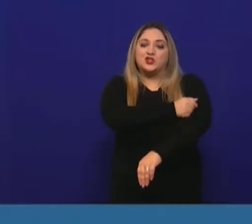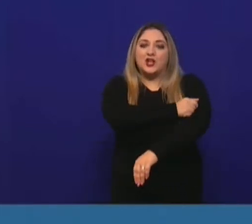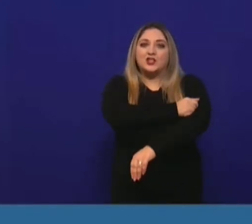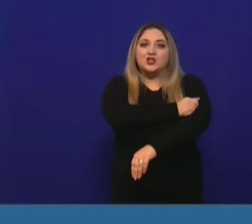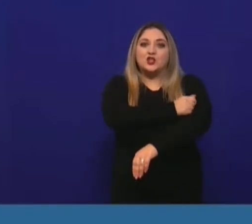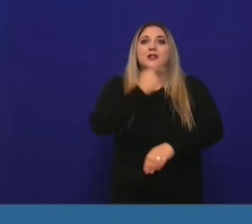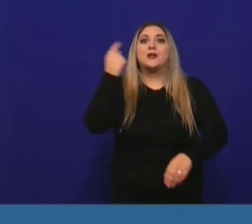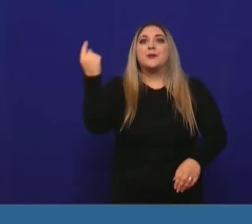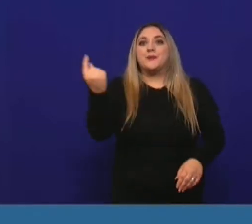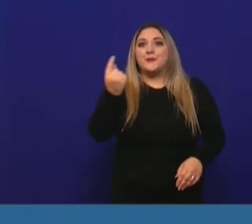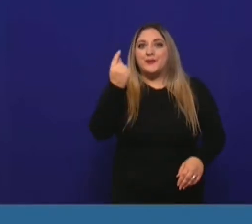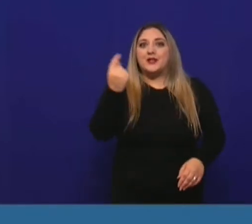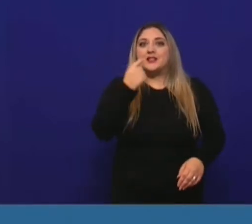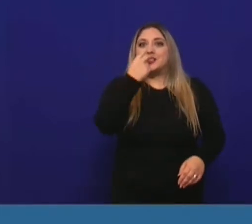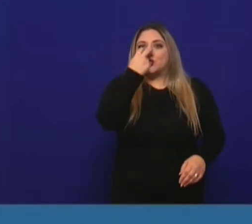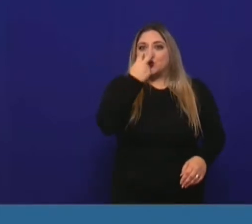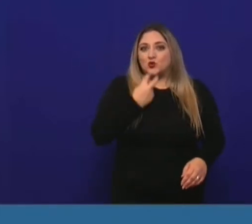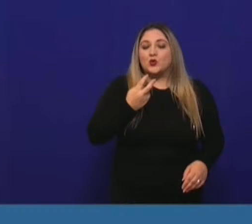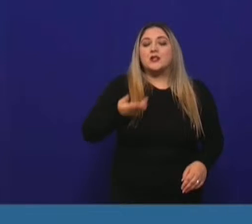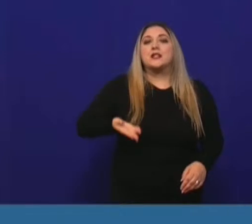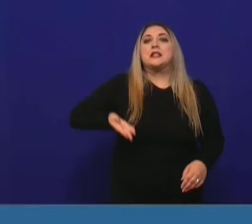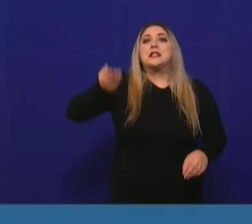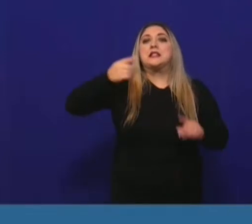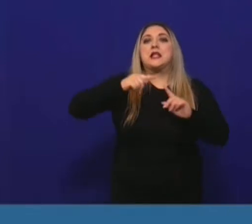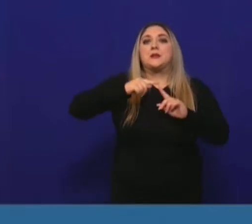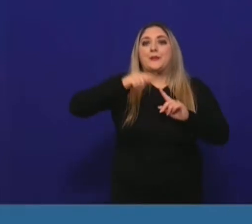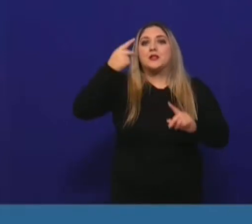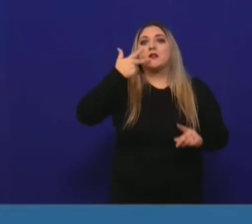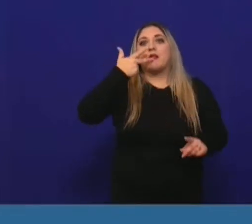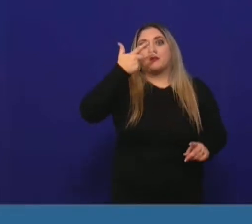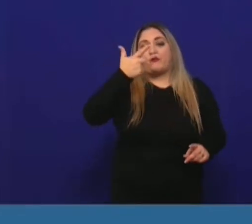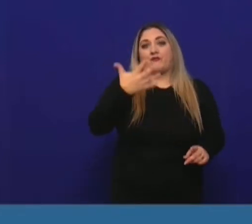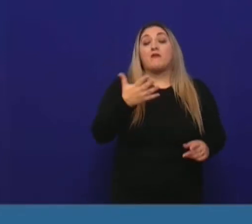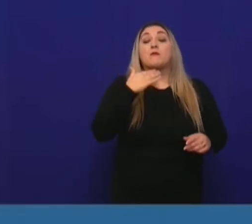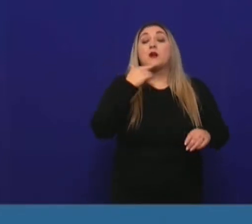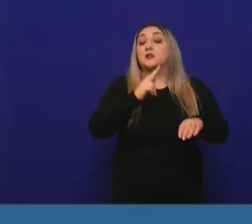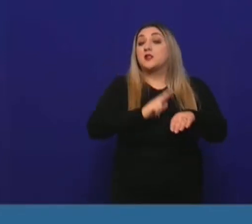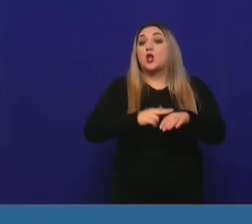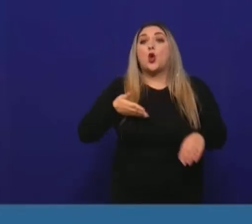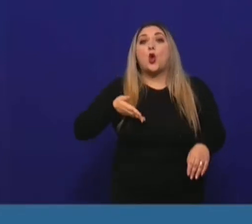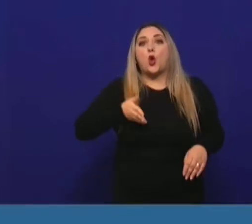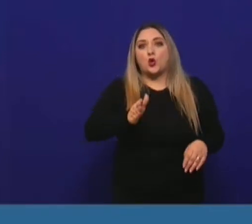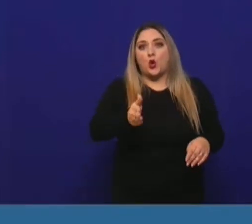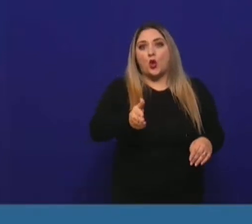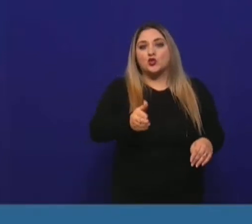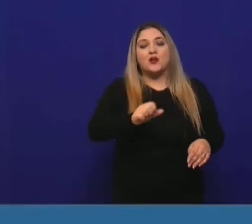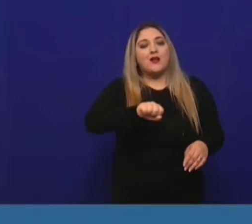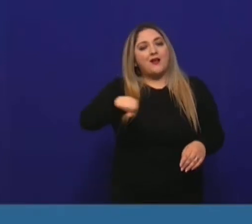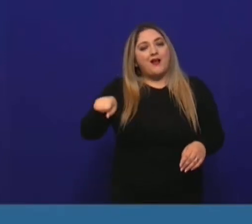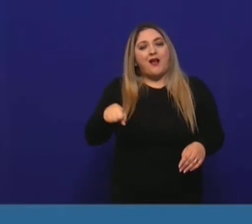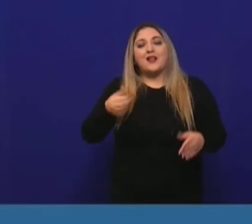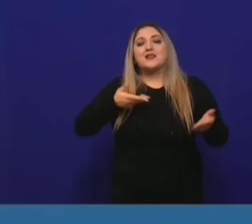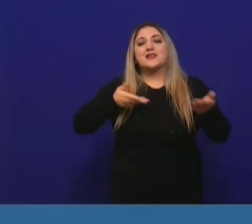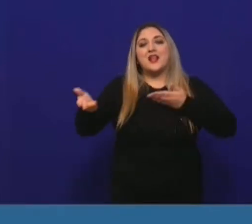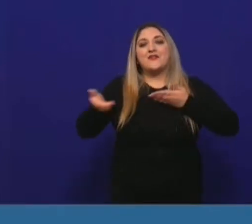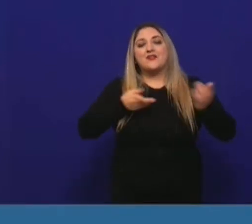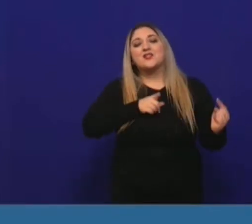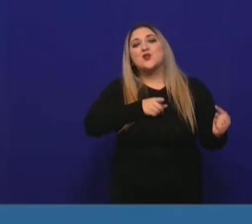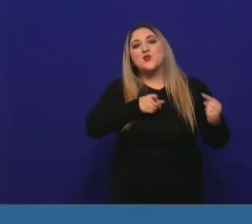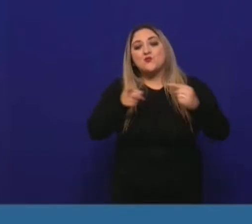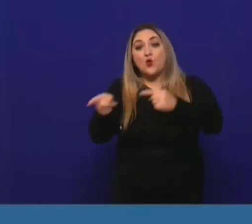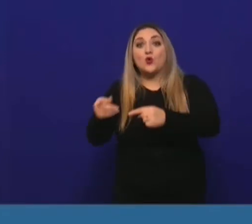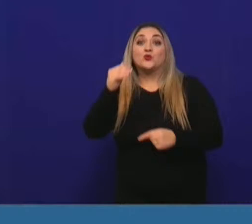minn 85 sena li huma ma jistgħux joħorġu mid-dar fejn aħna qegħdin noffru dak is-servizz